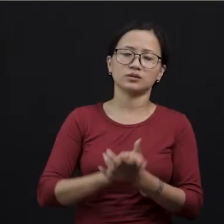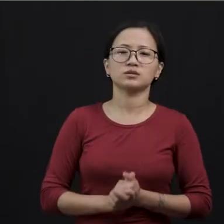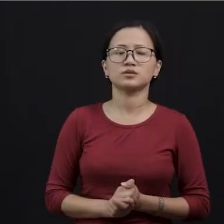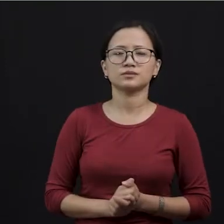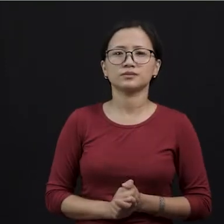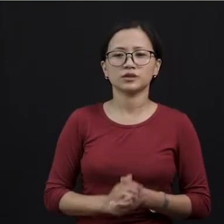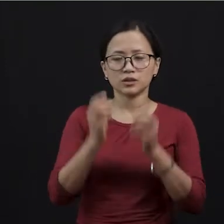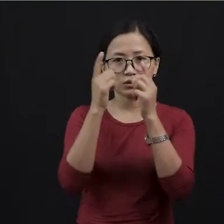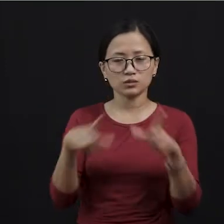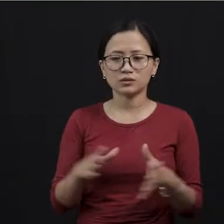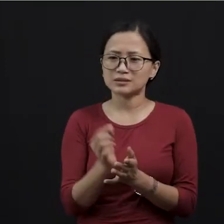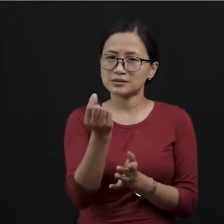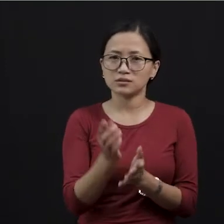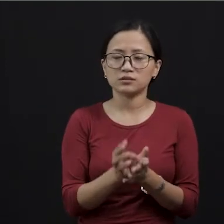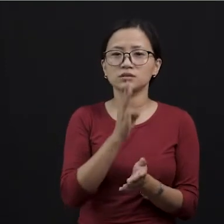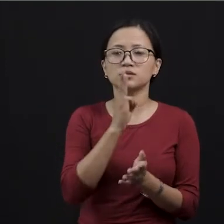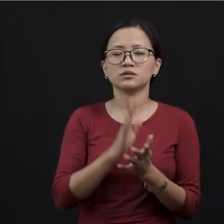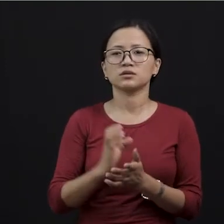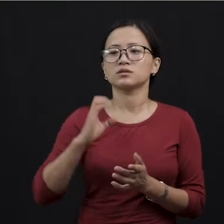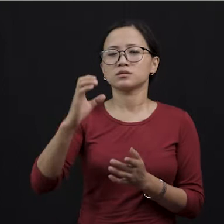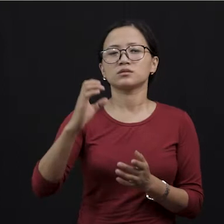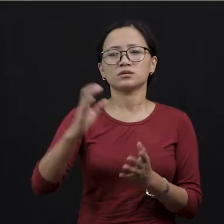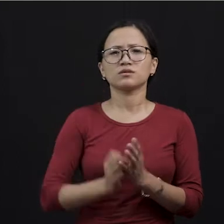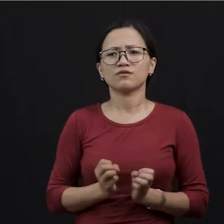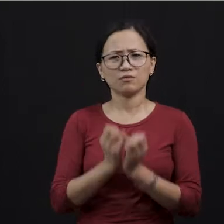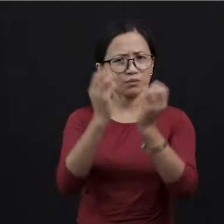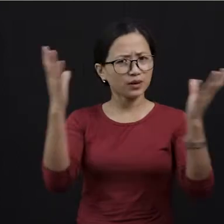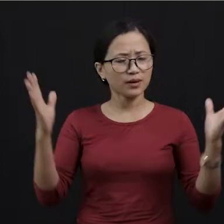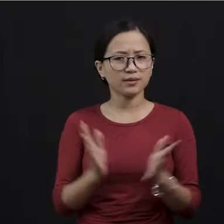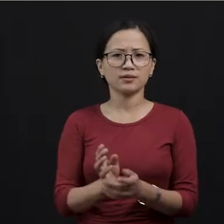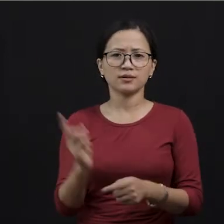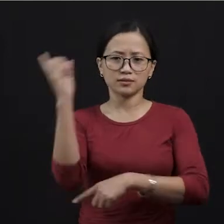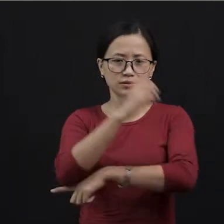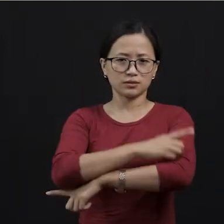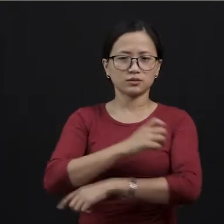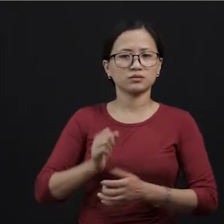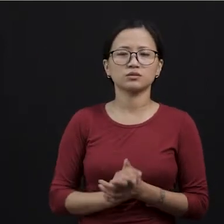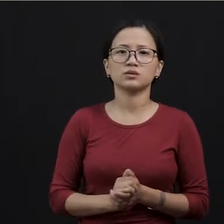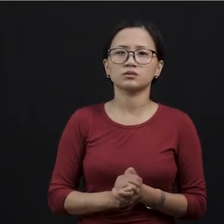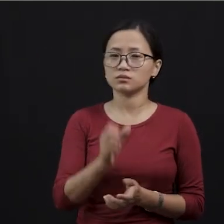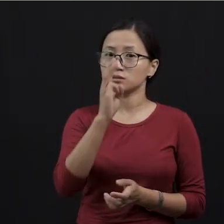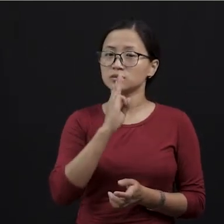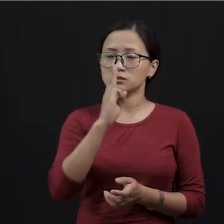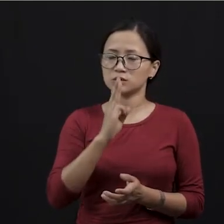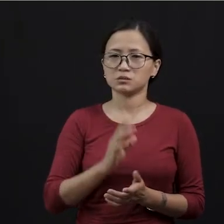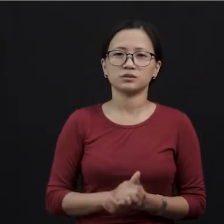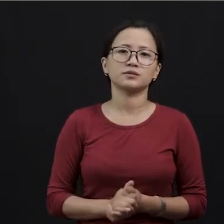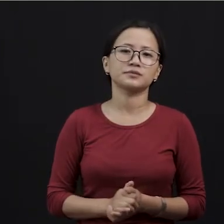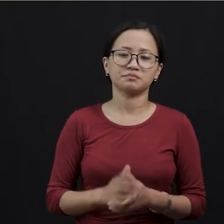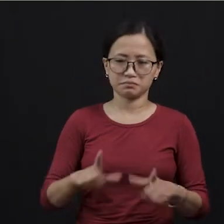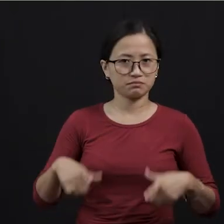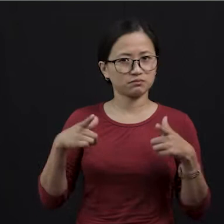they lose very little water, camels can survive for many days without water. See, since